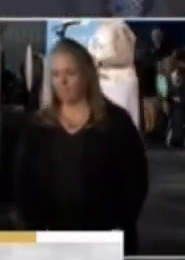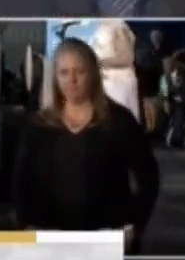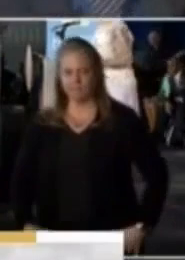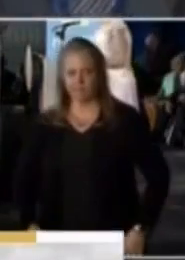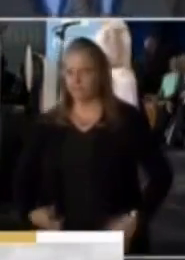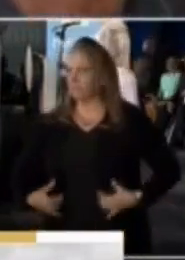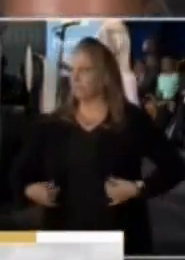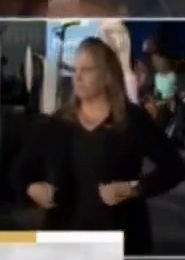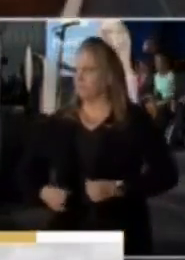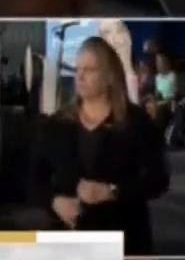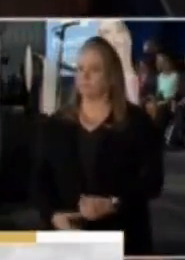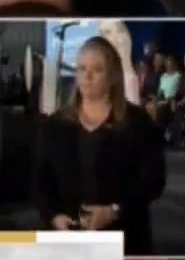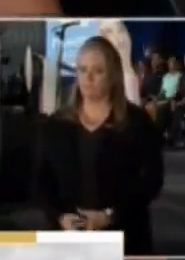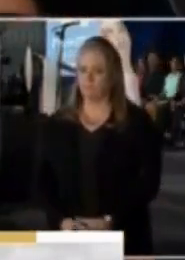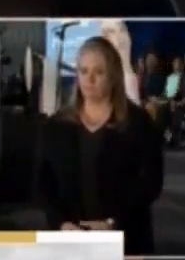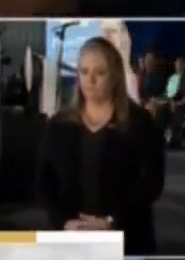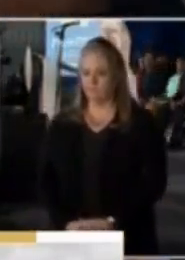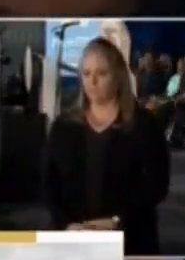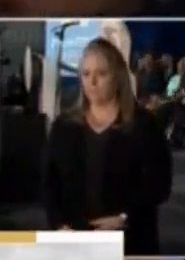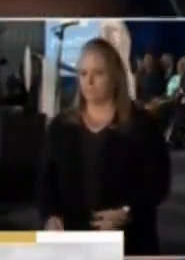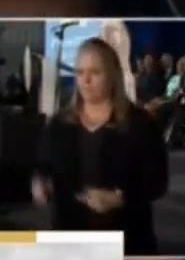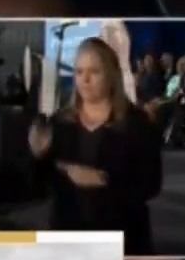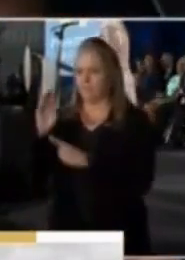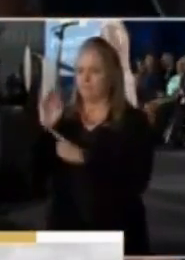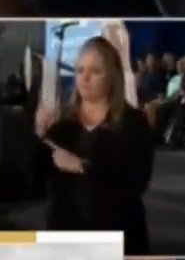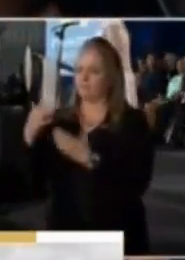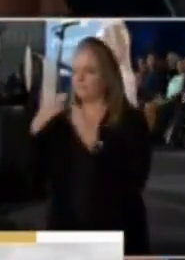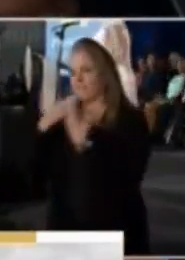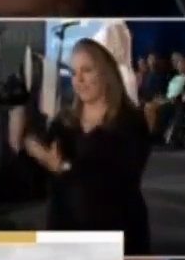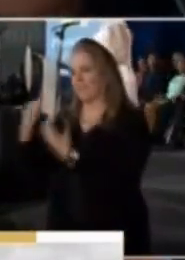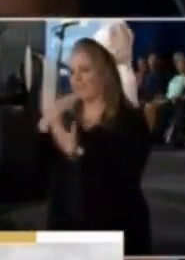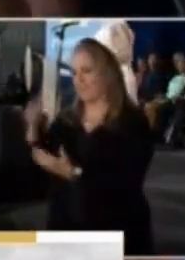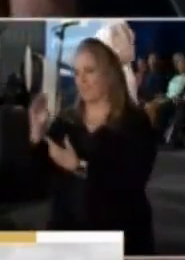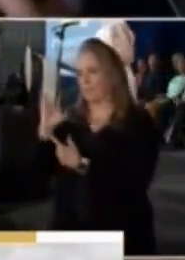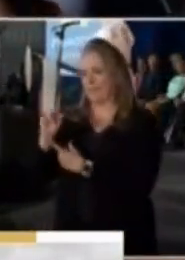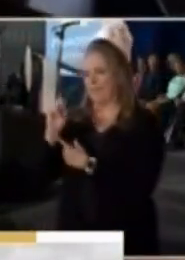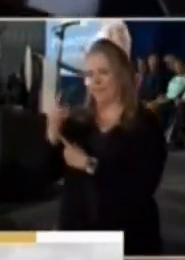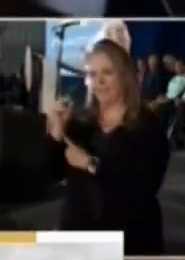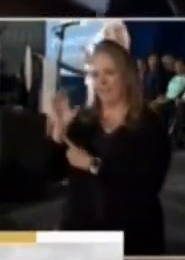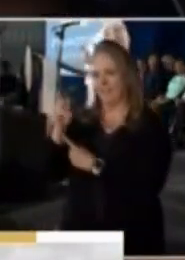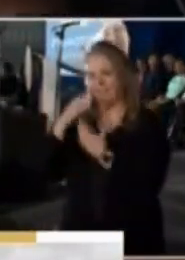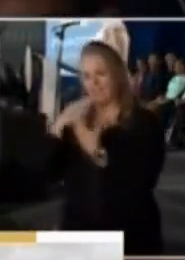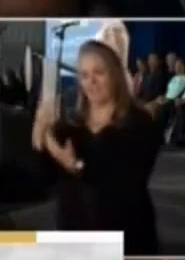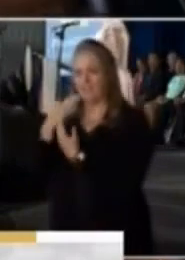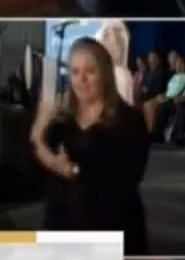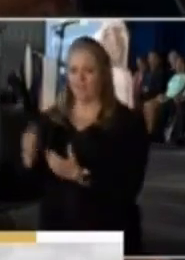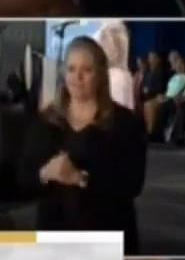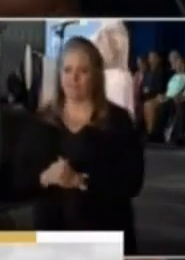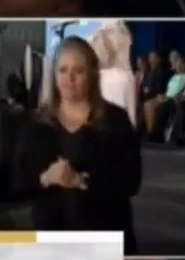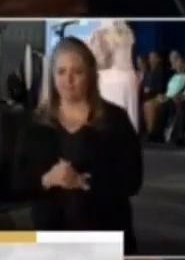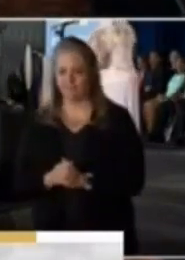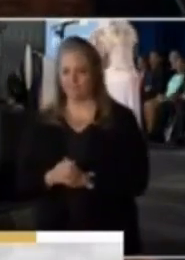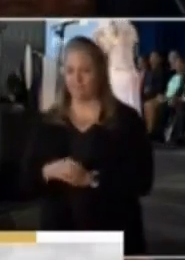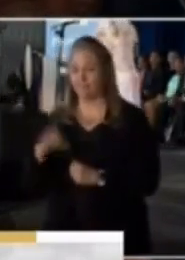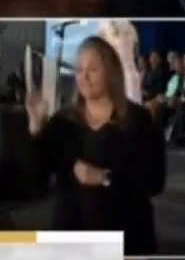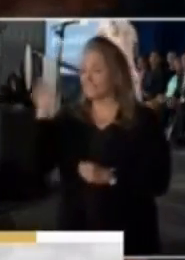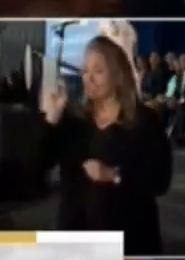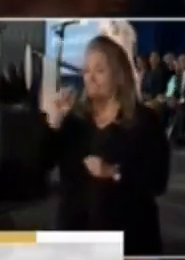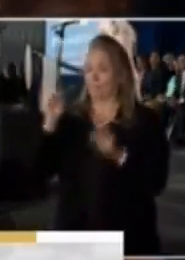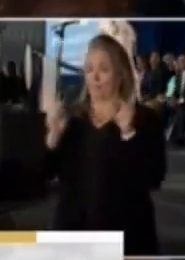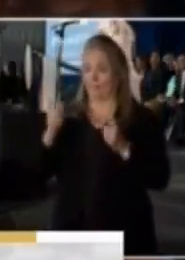Thank you, Mayor Hancock. Denver and her residents are forever indebted to